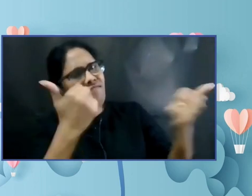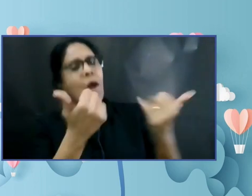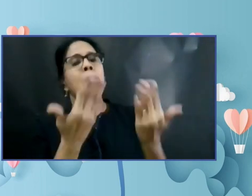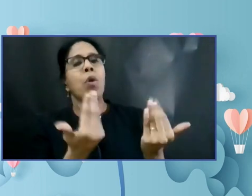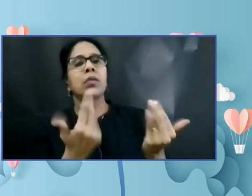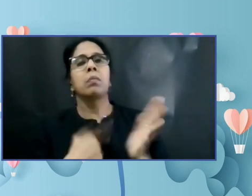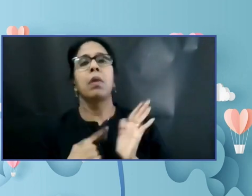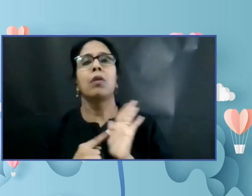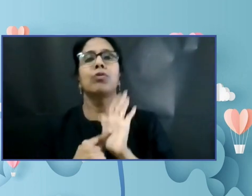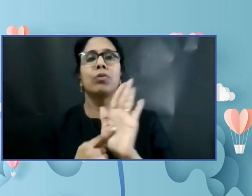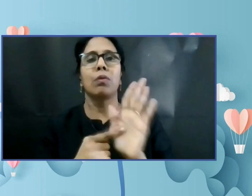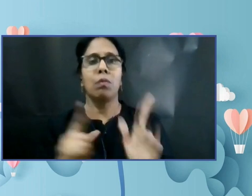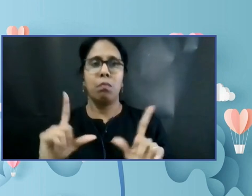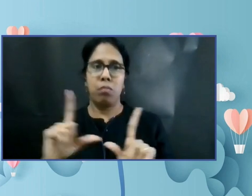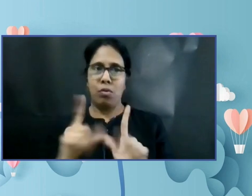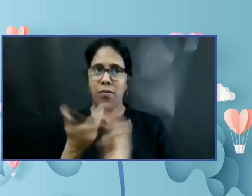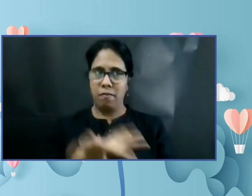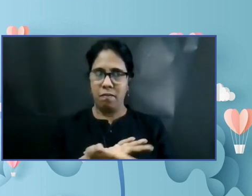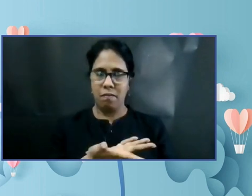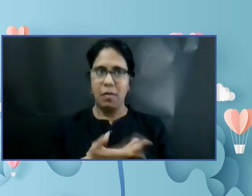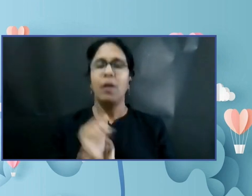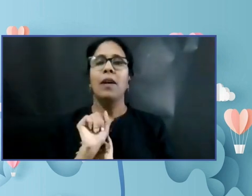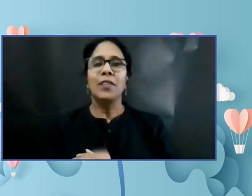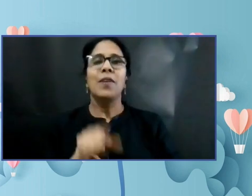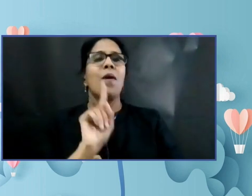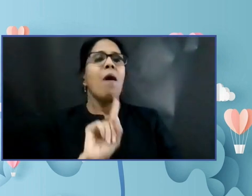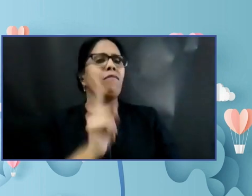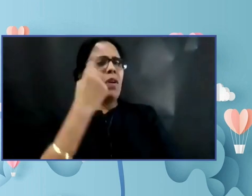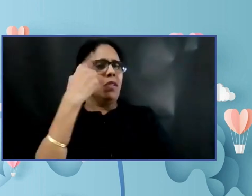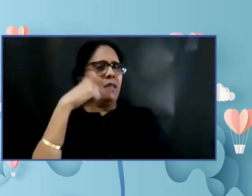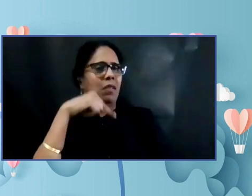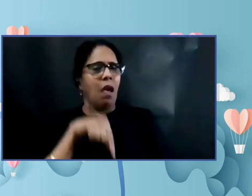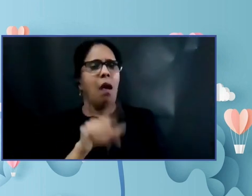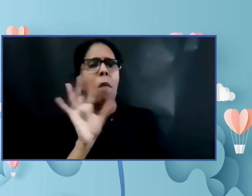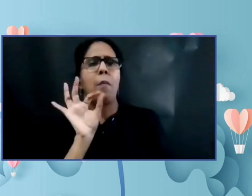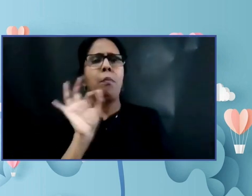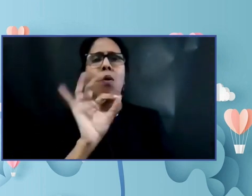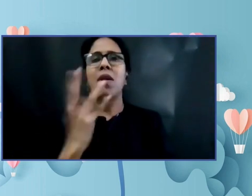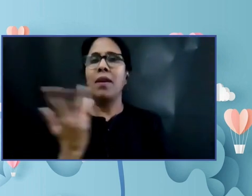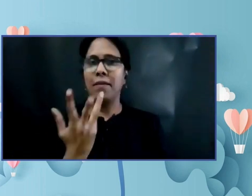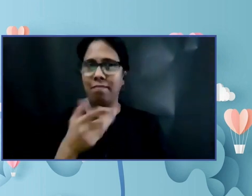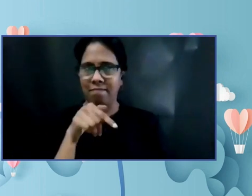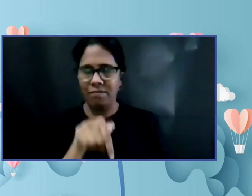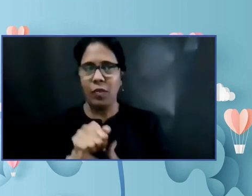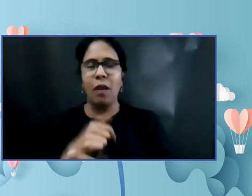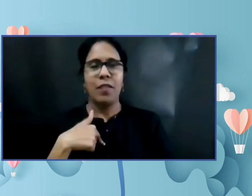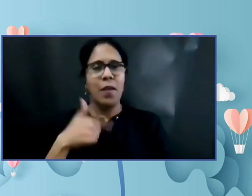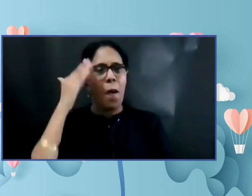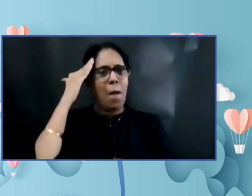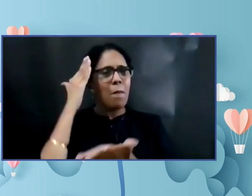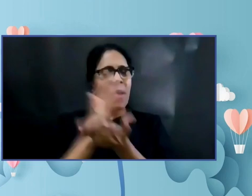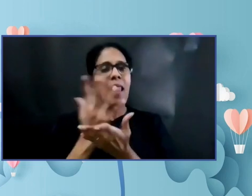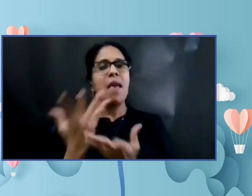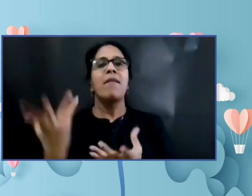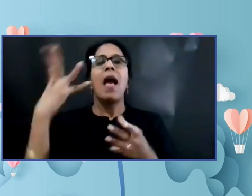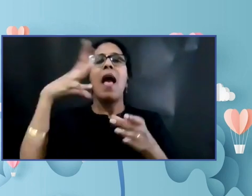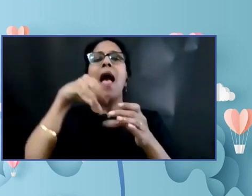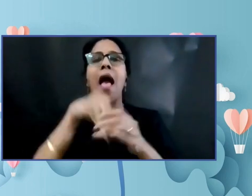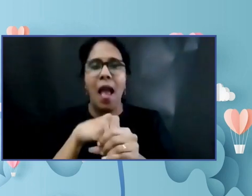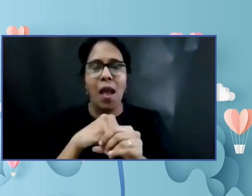And herein lies the first and foremost aspect of what I believe is an inclusive